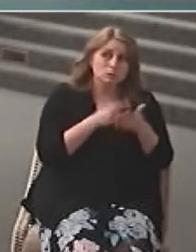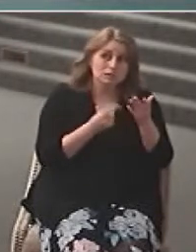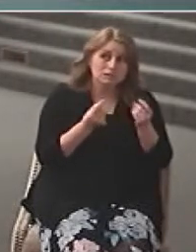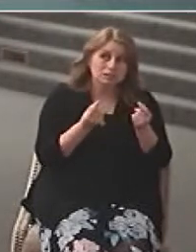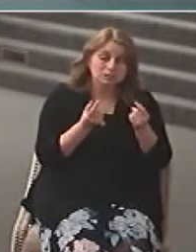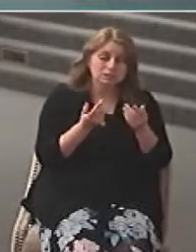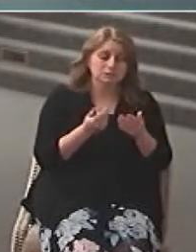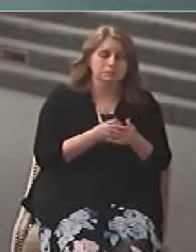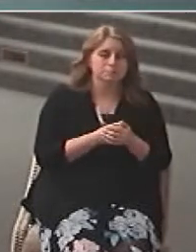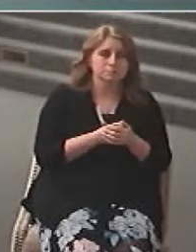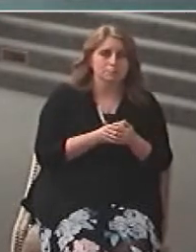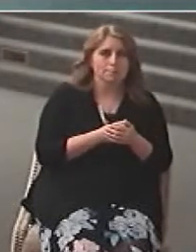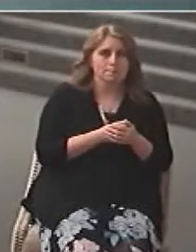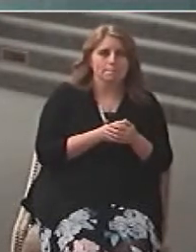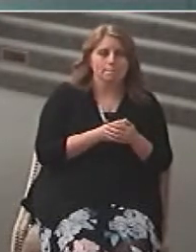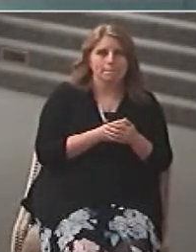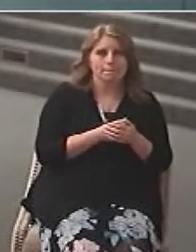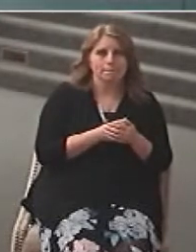did.